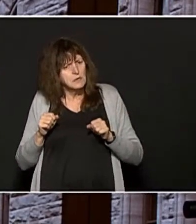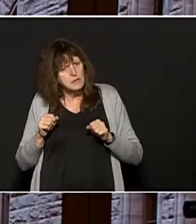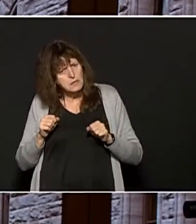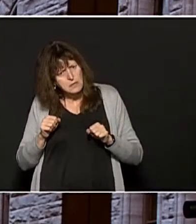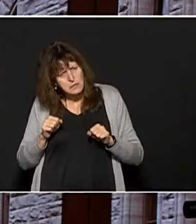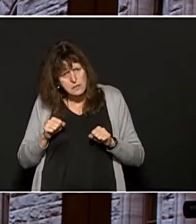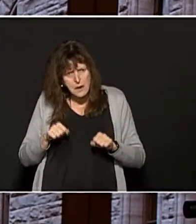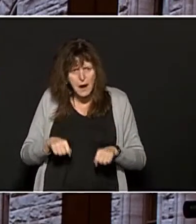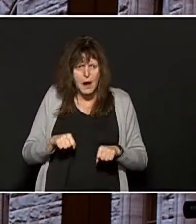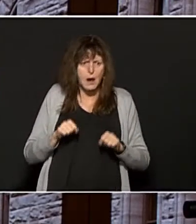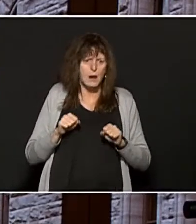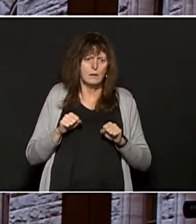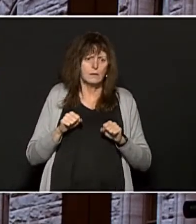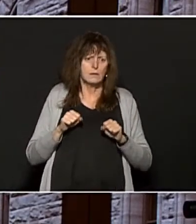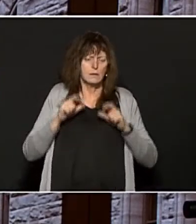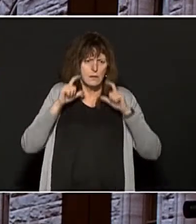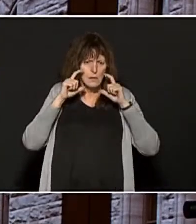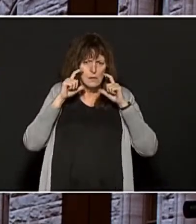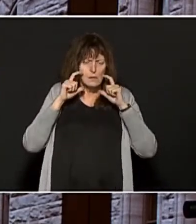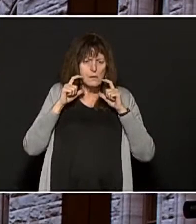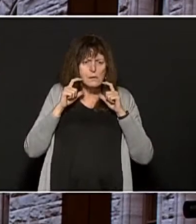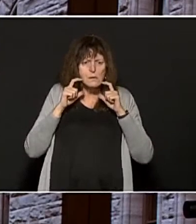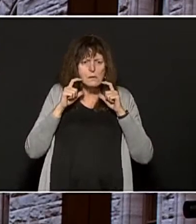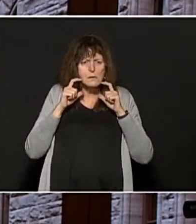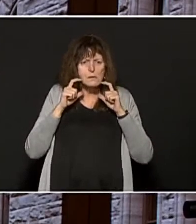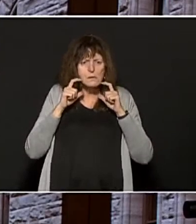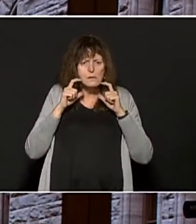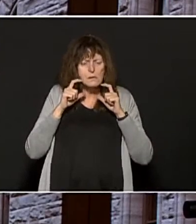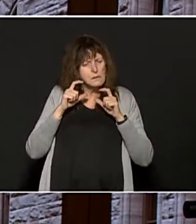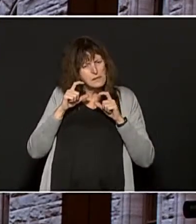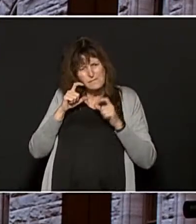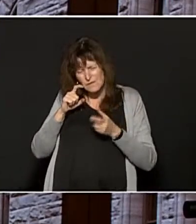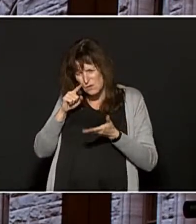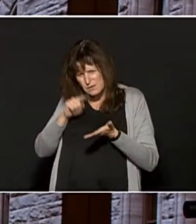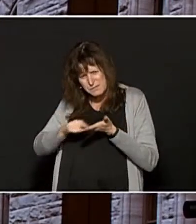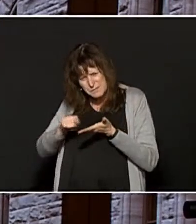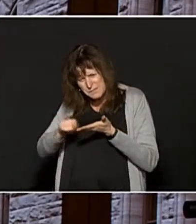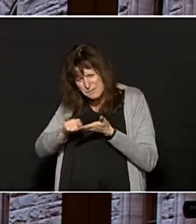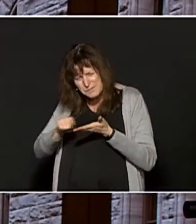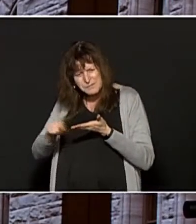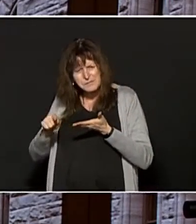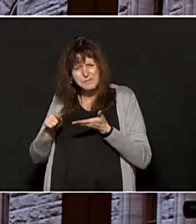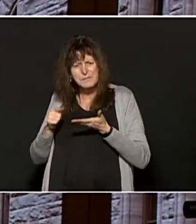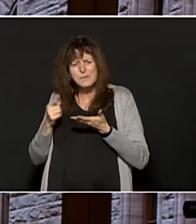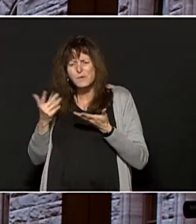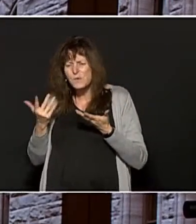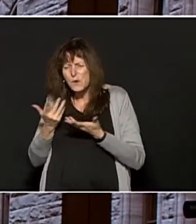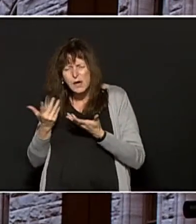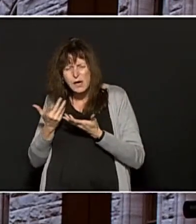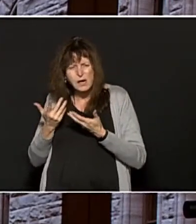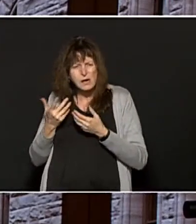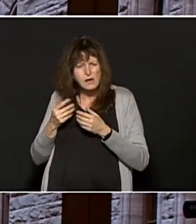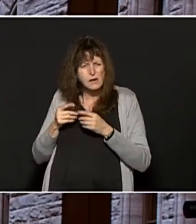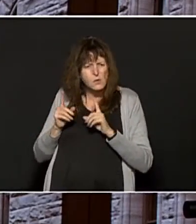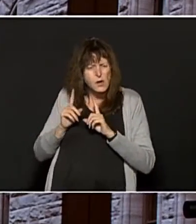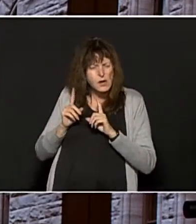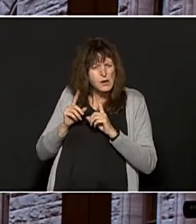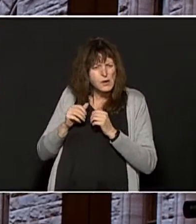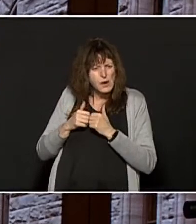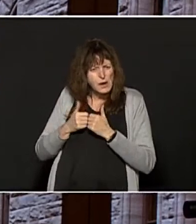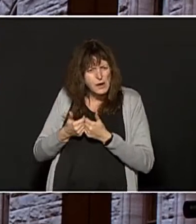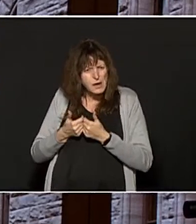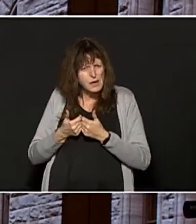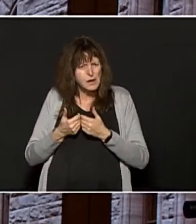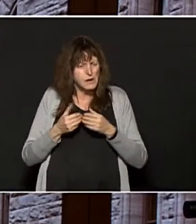bit compromising on that? We're trying to understand that better to try and give you some greater opportunities to expand on your outdoor activities